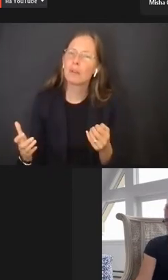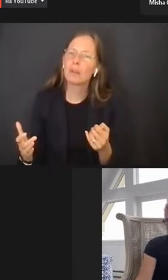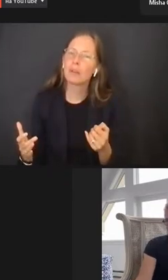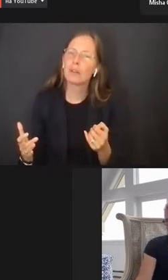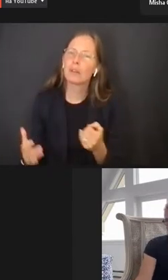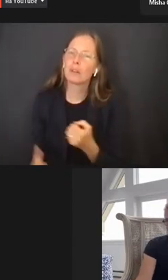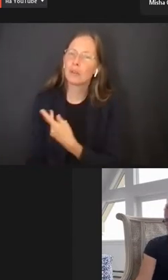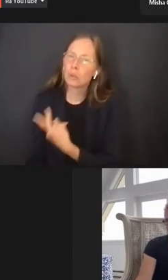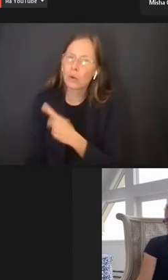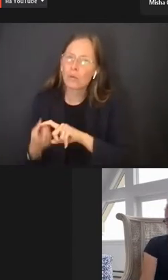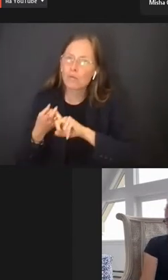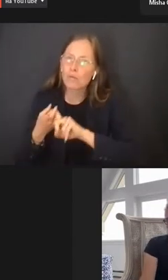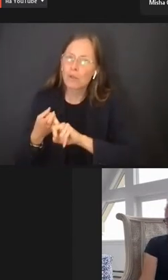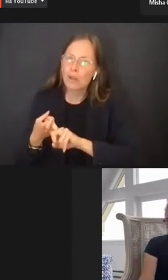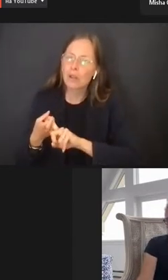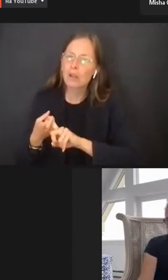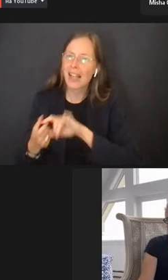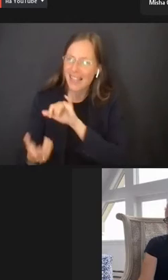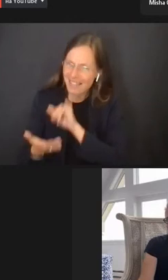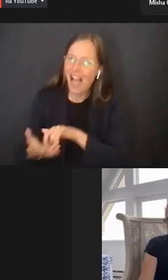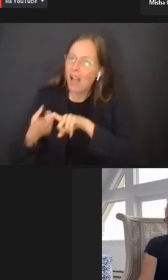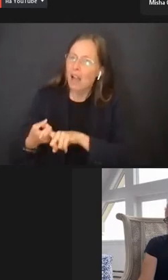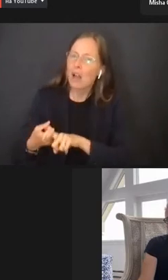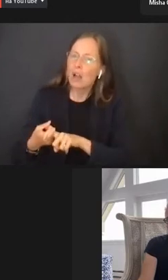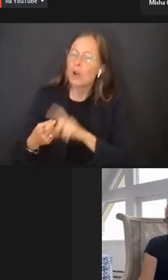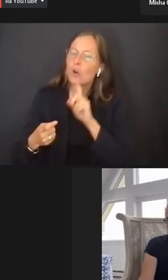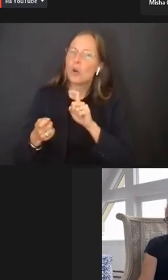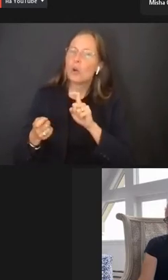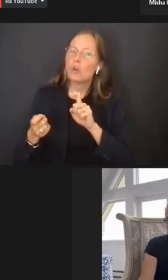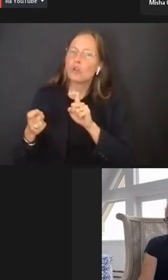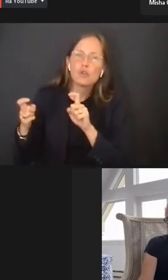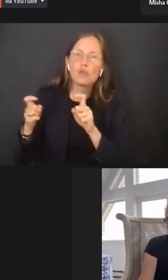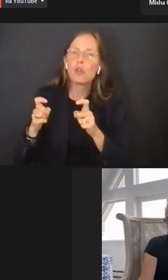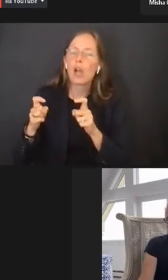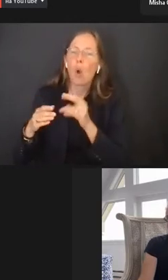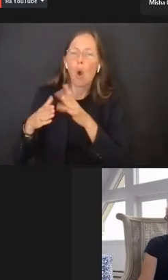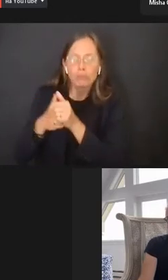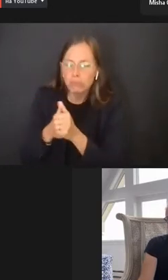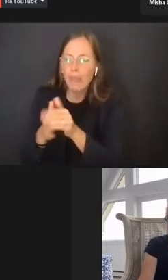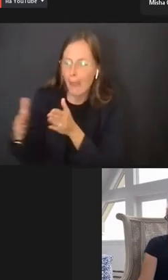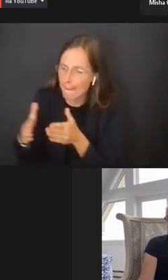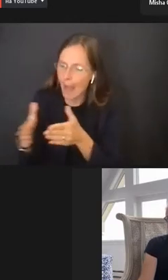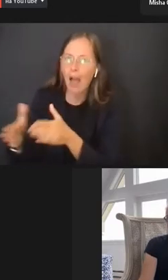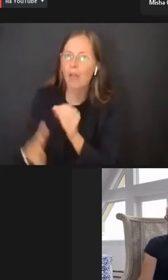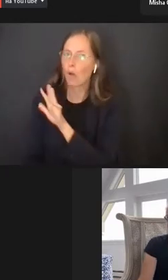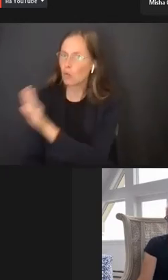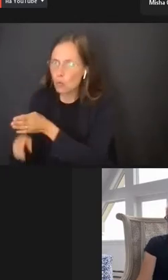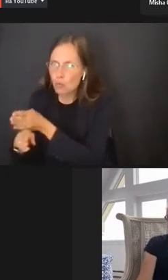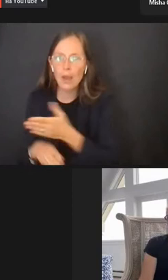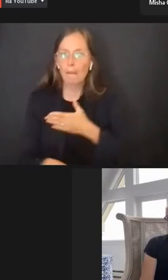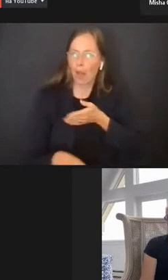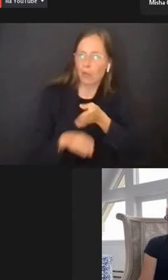friendship shaped the path of our career. To what extent